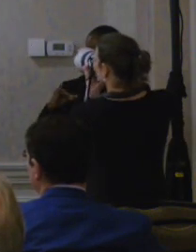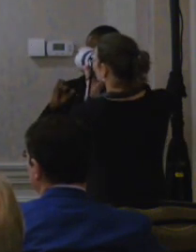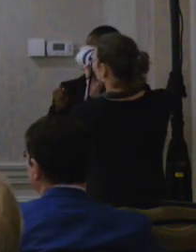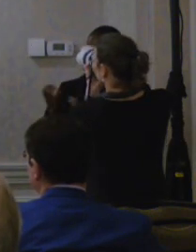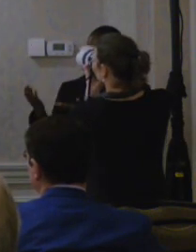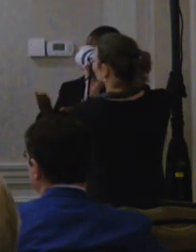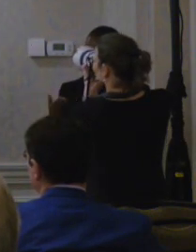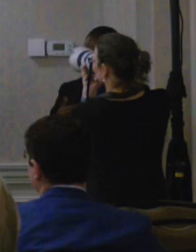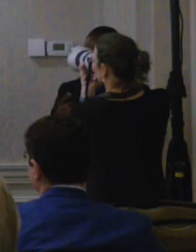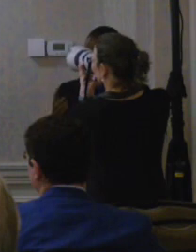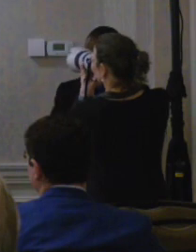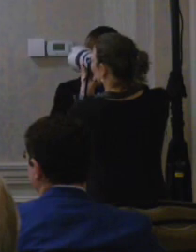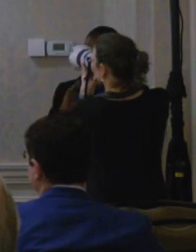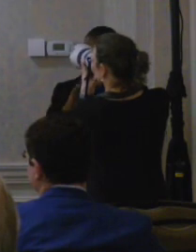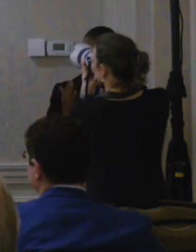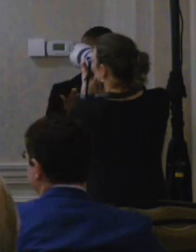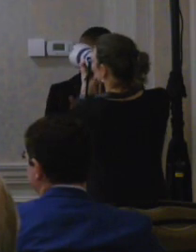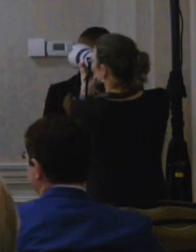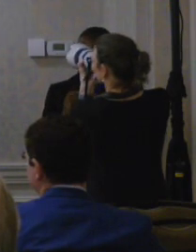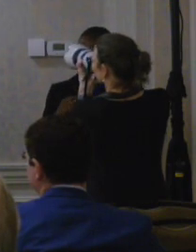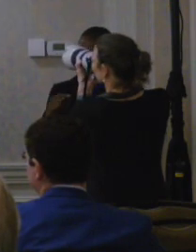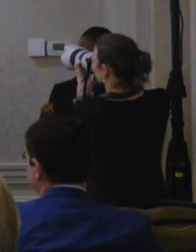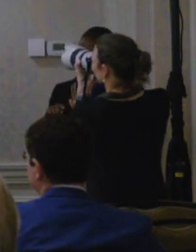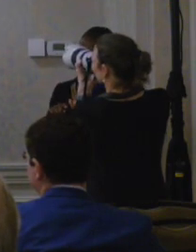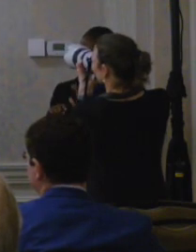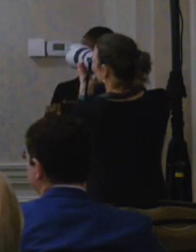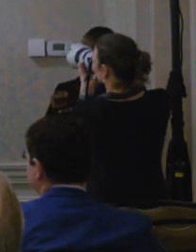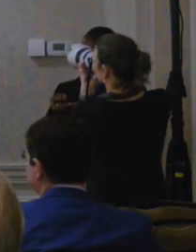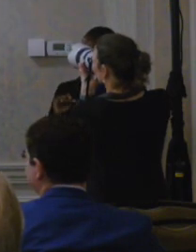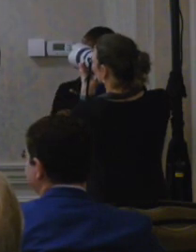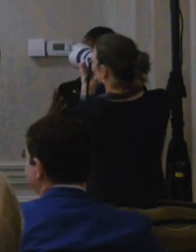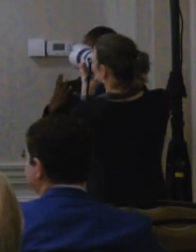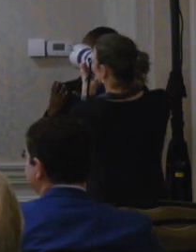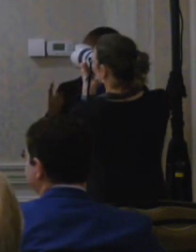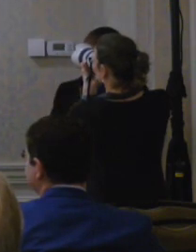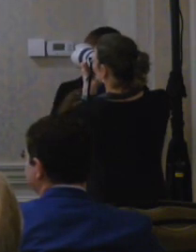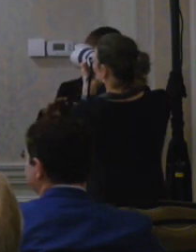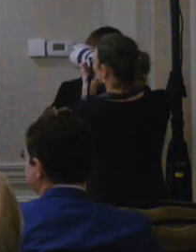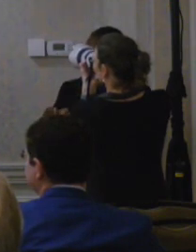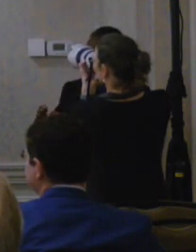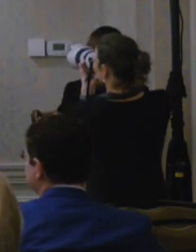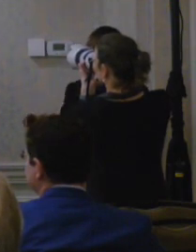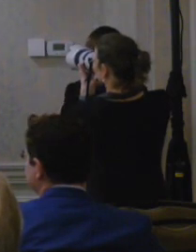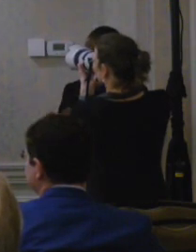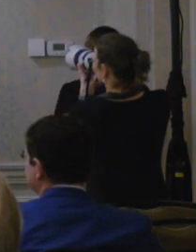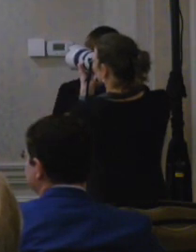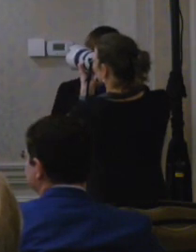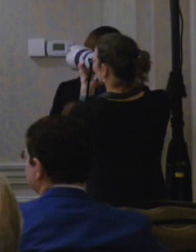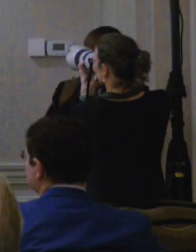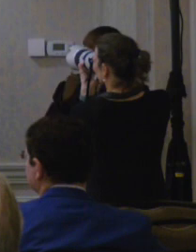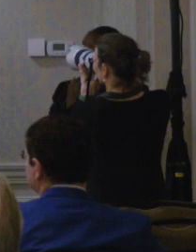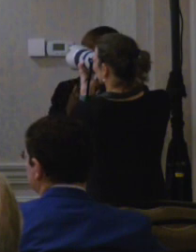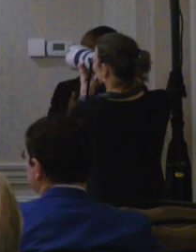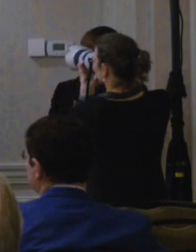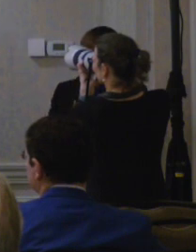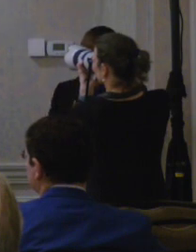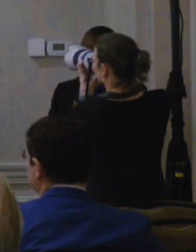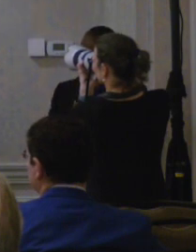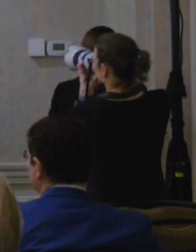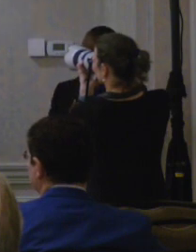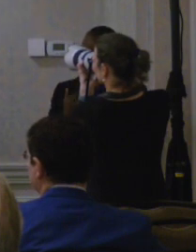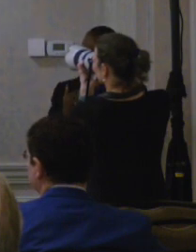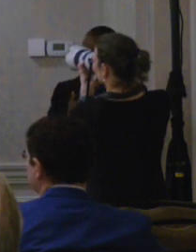a wide range of approaches. So we've divided these into 4 different categories. So programs that are evaluations